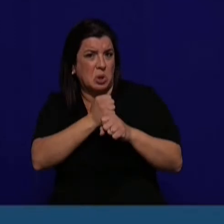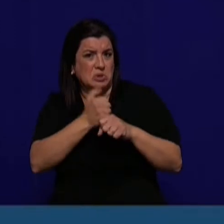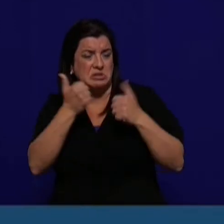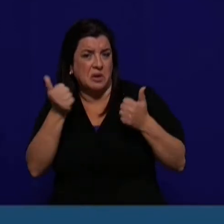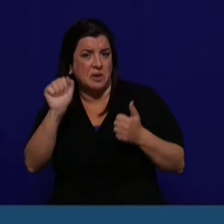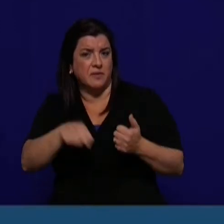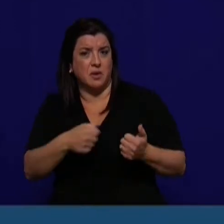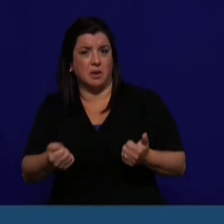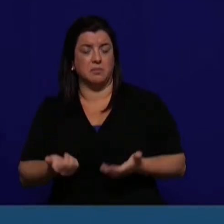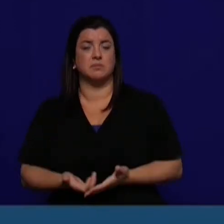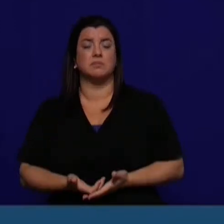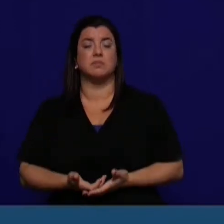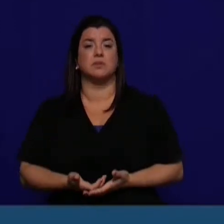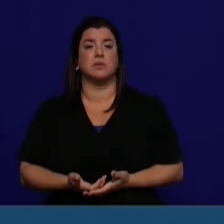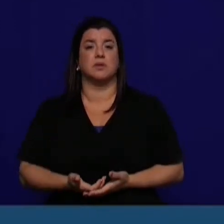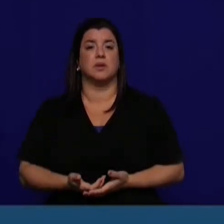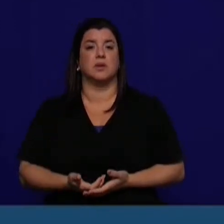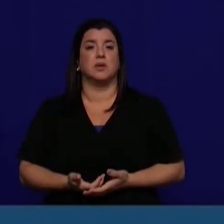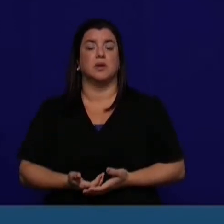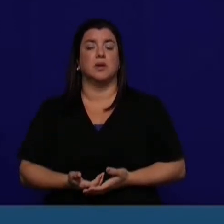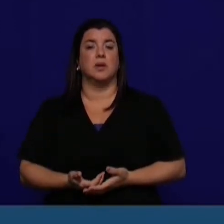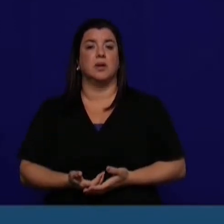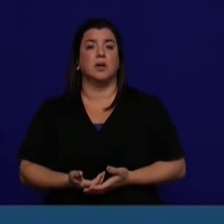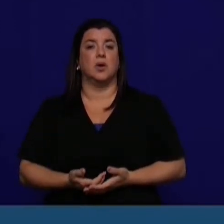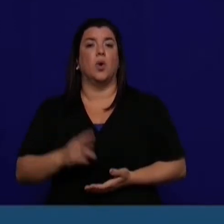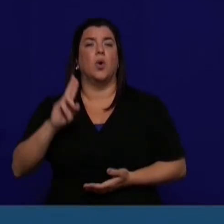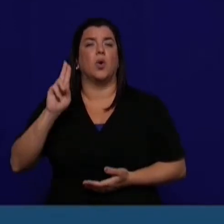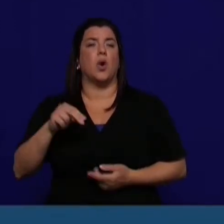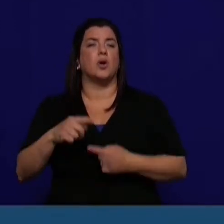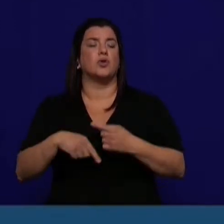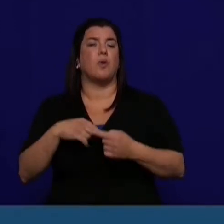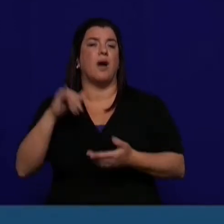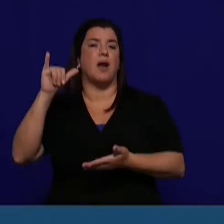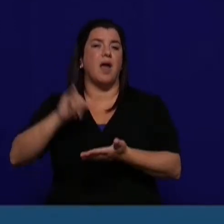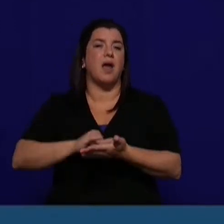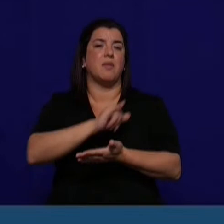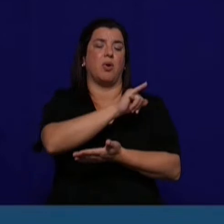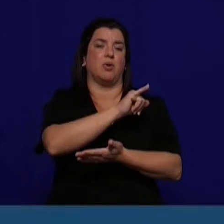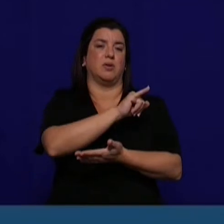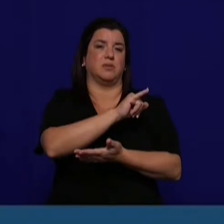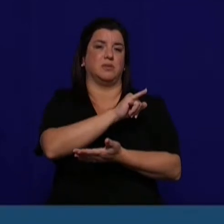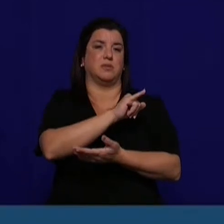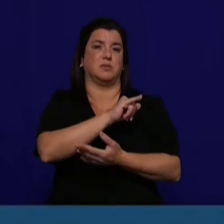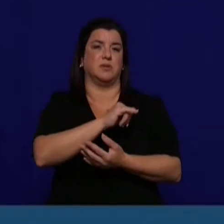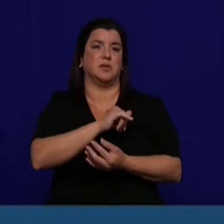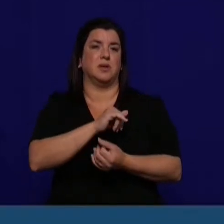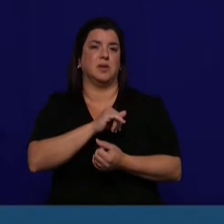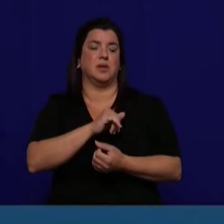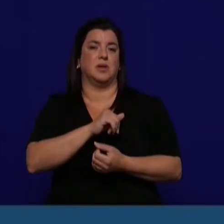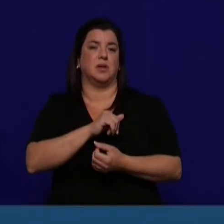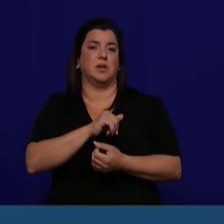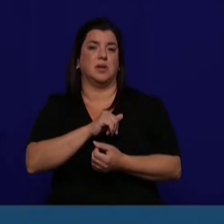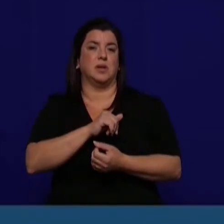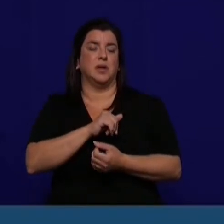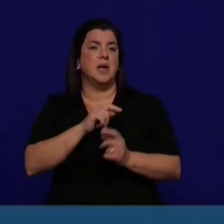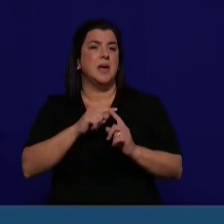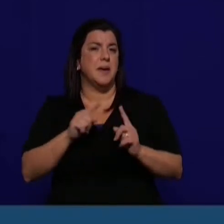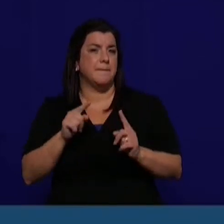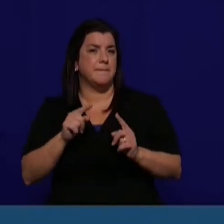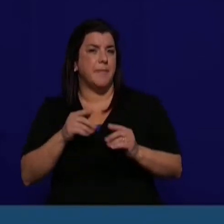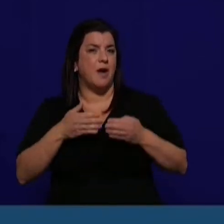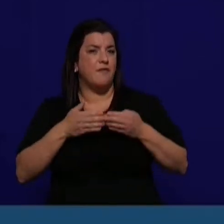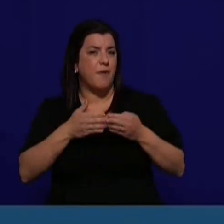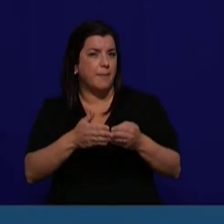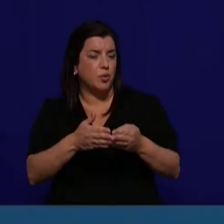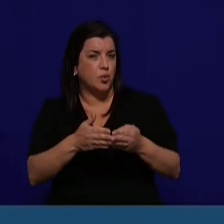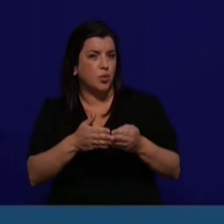always mention airports when talking about imports and cases coming from abroad. But what about arrivals by sea? Are tests still being carried out